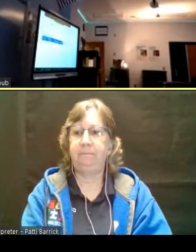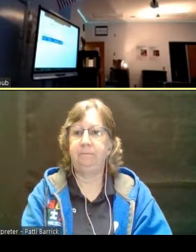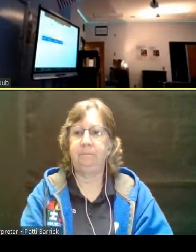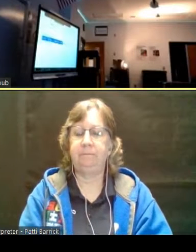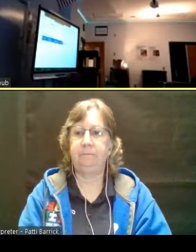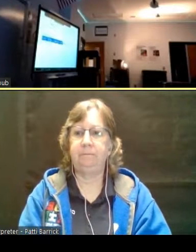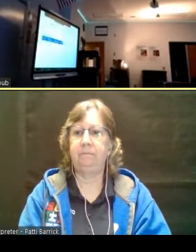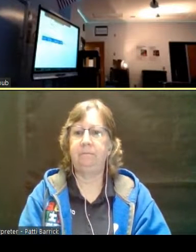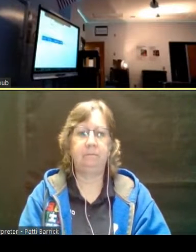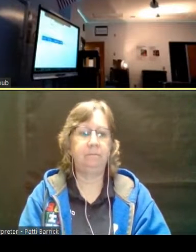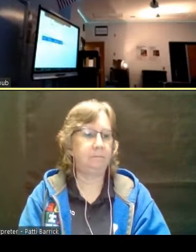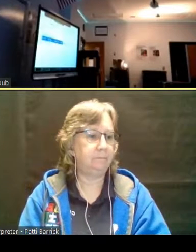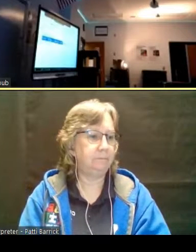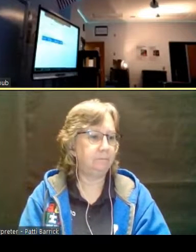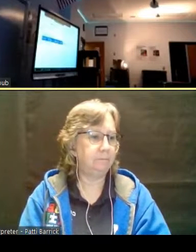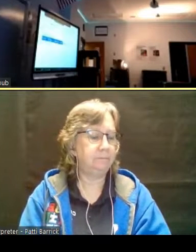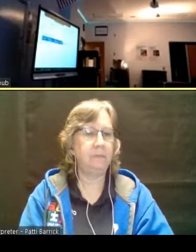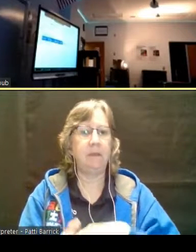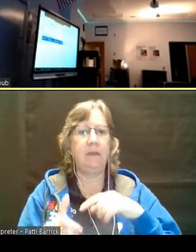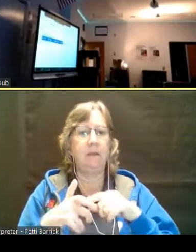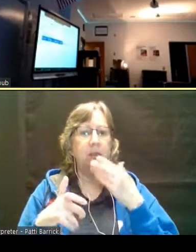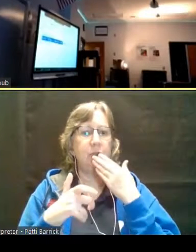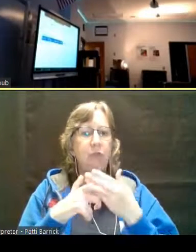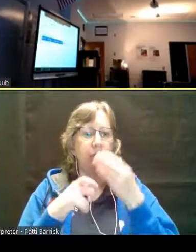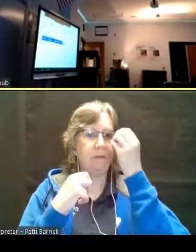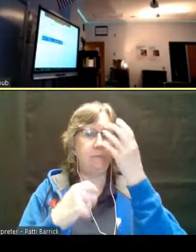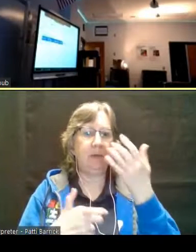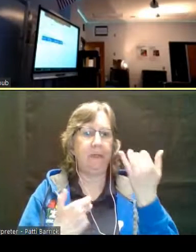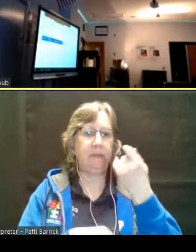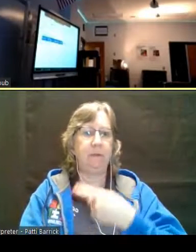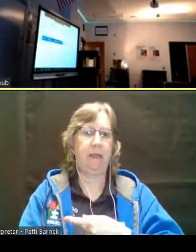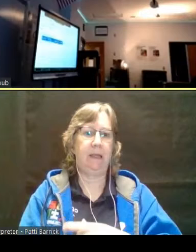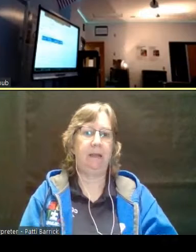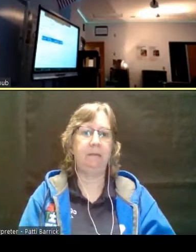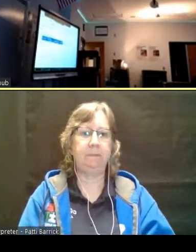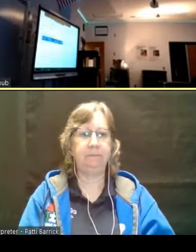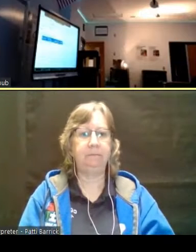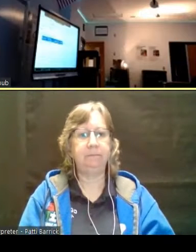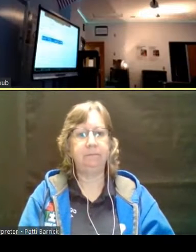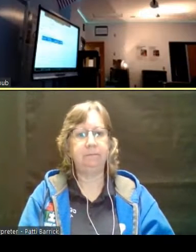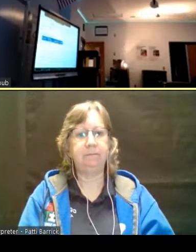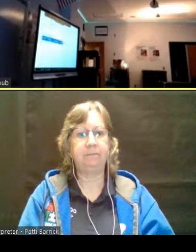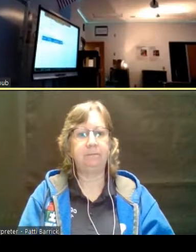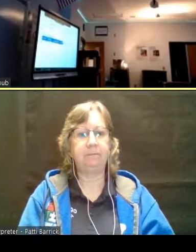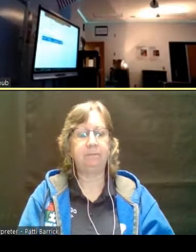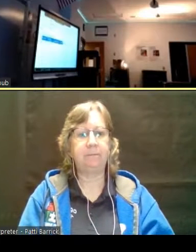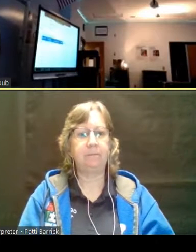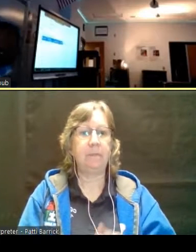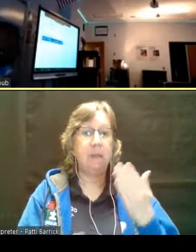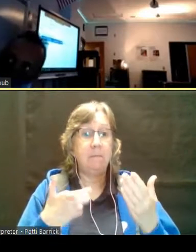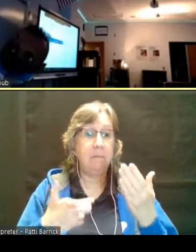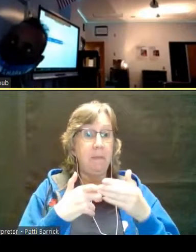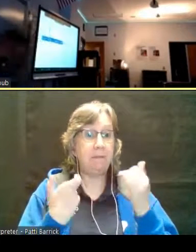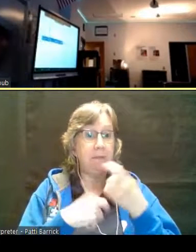good stuff. It's not in the text. It might be in textbooks. I don't know. Maybe you guys can write a textbook after